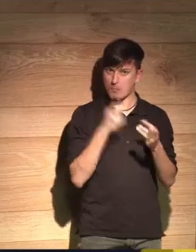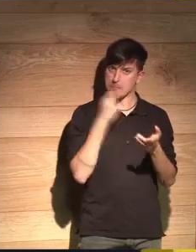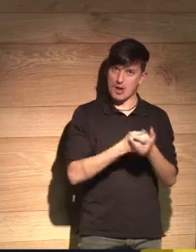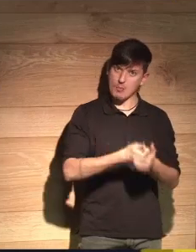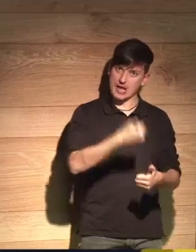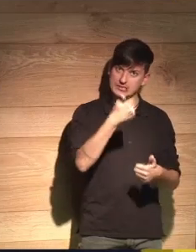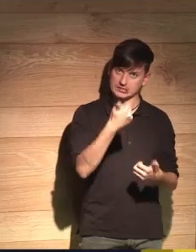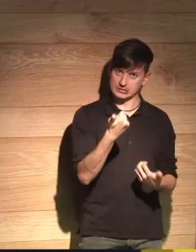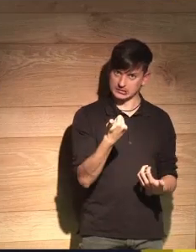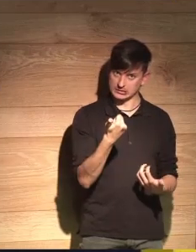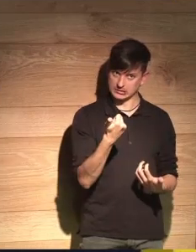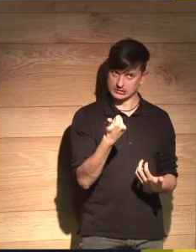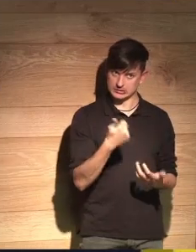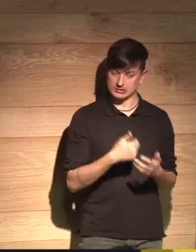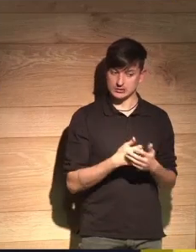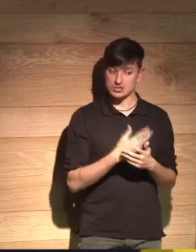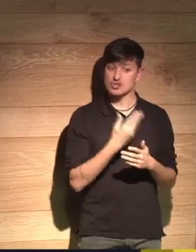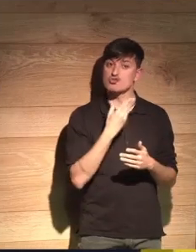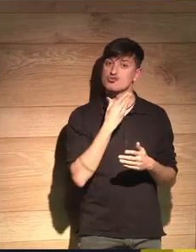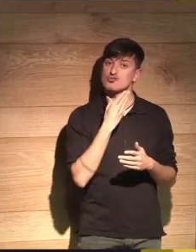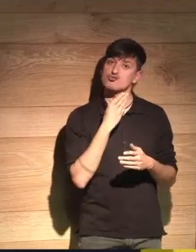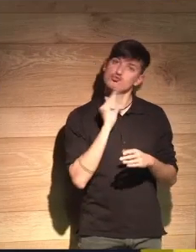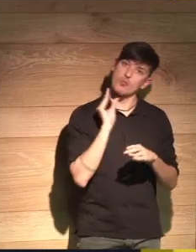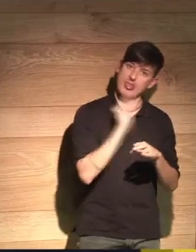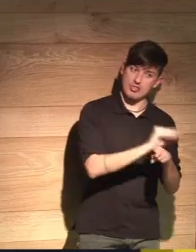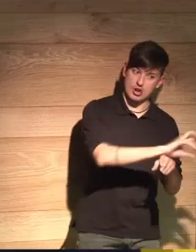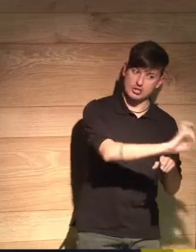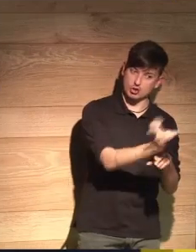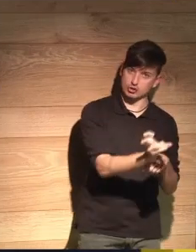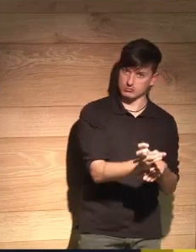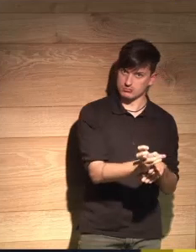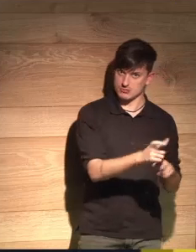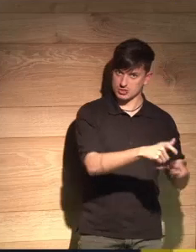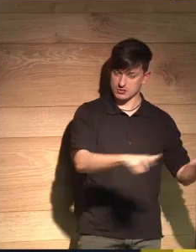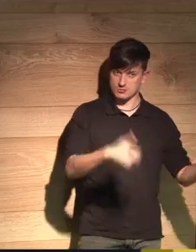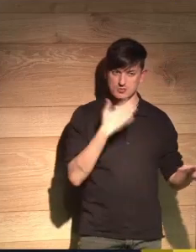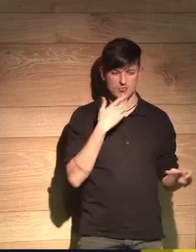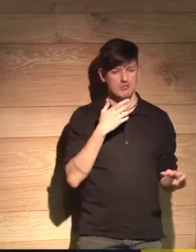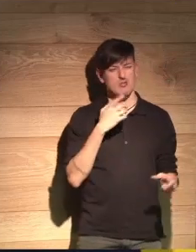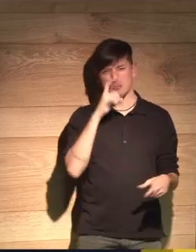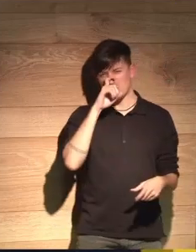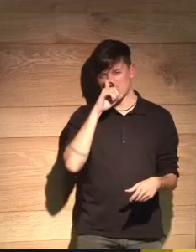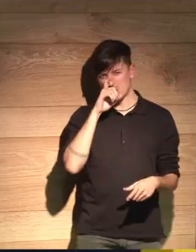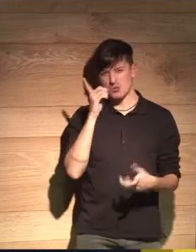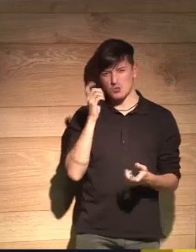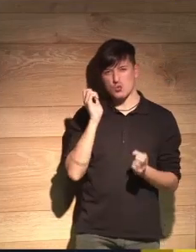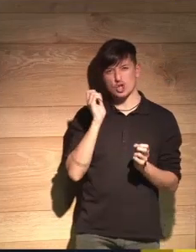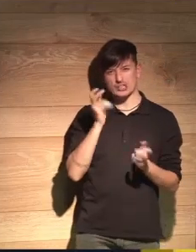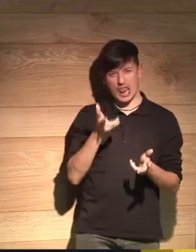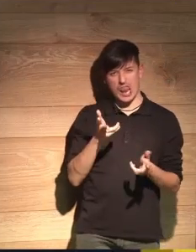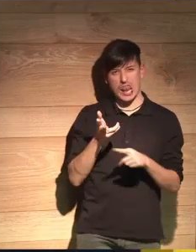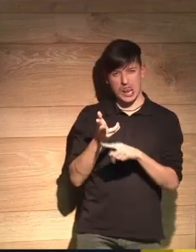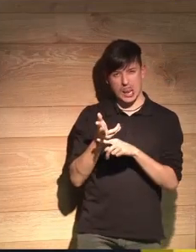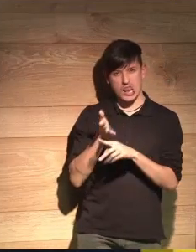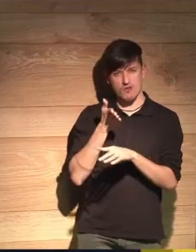live very much, you would have to pay more. For example, there's